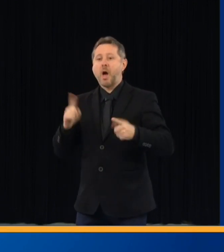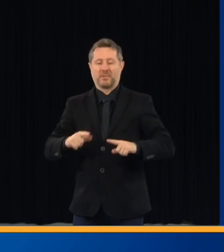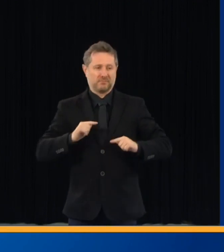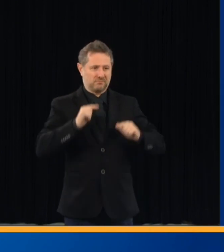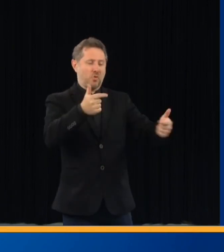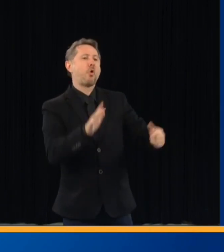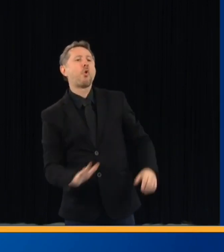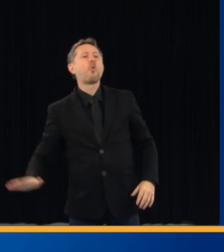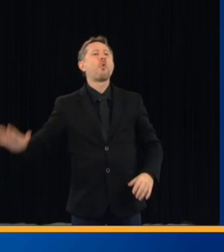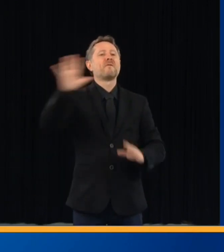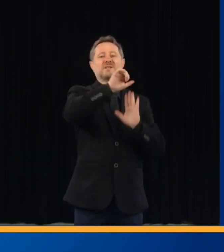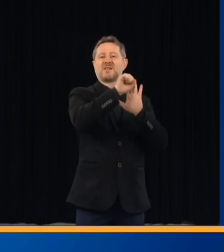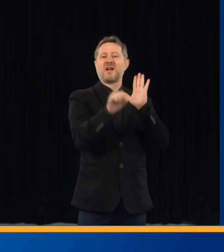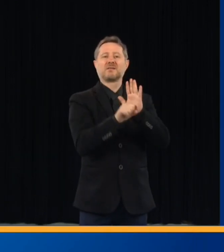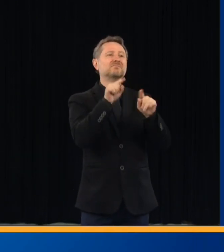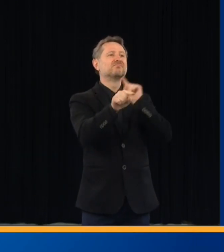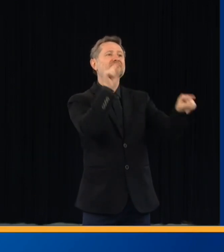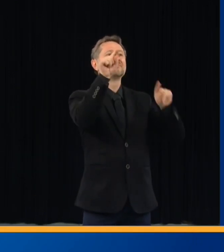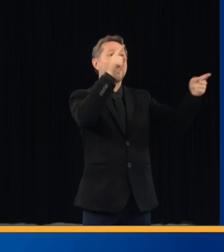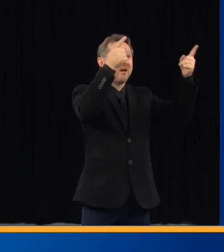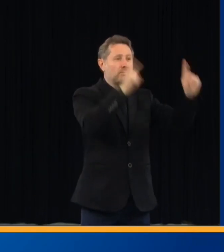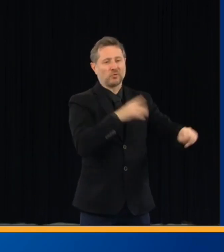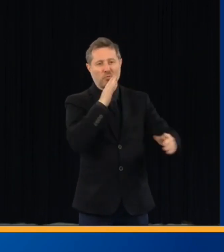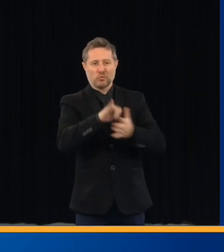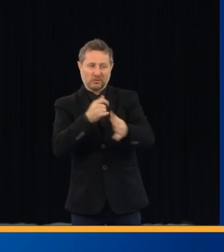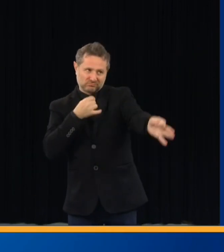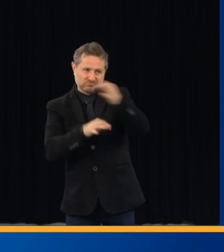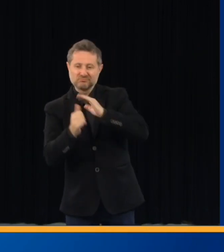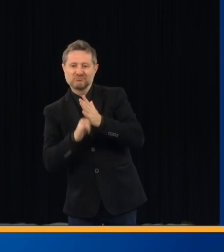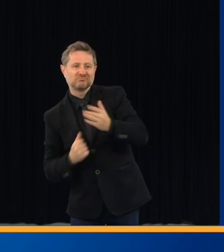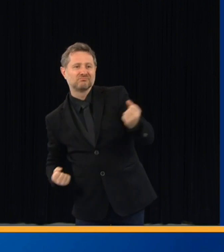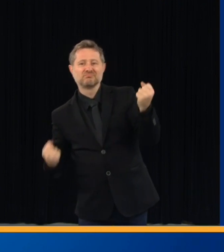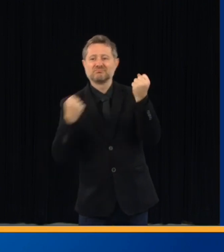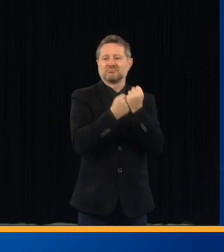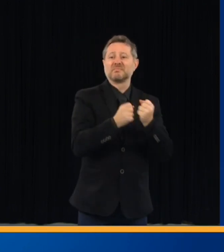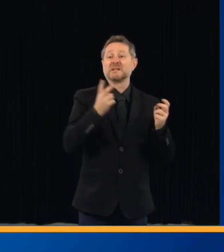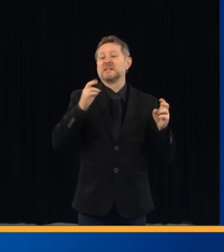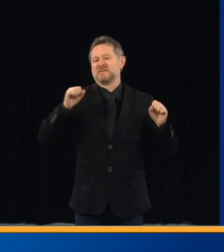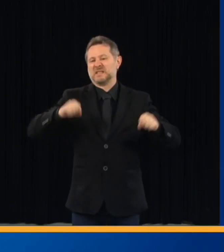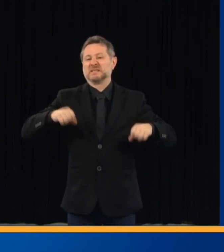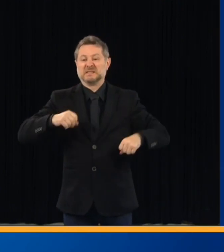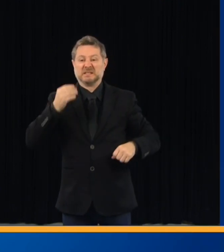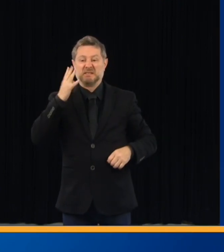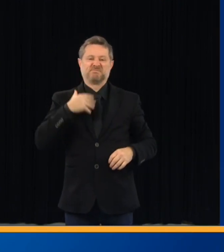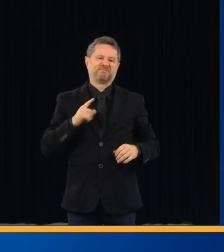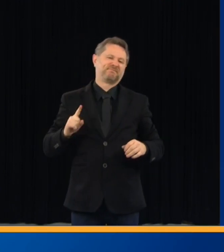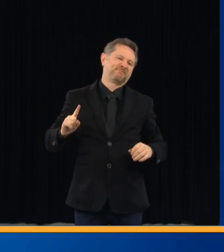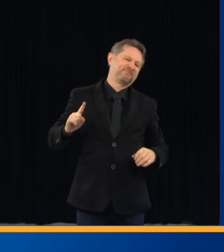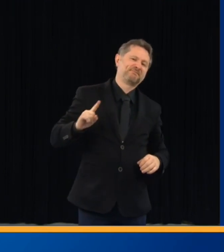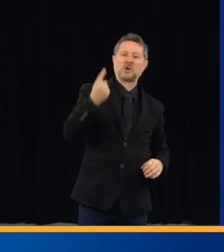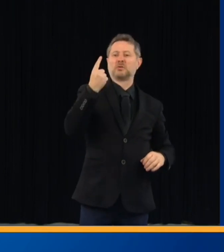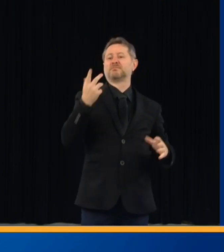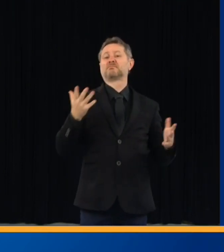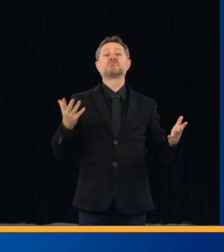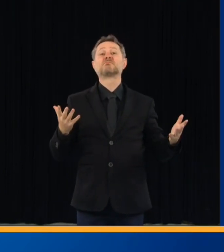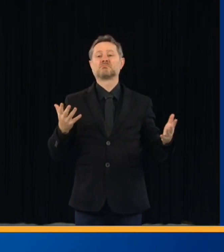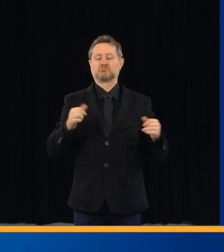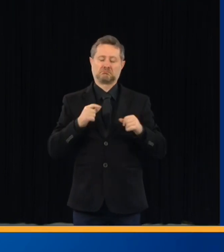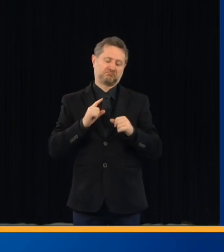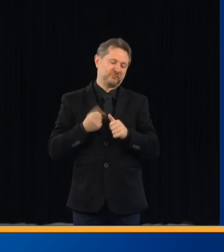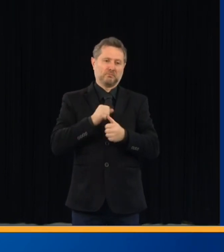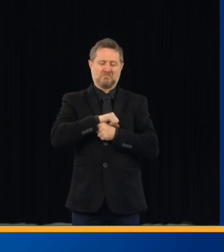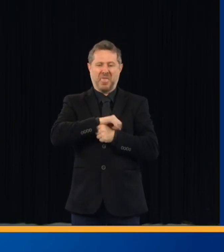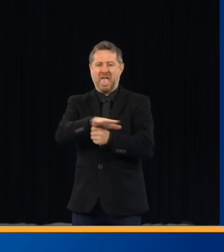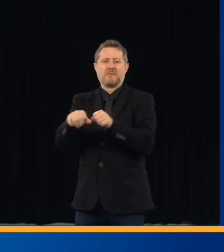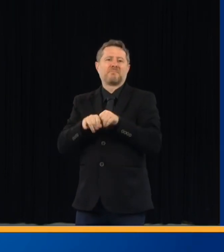country. We are, in some ways, the first major encounter. We're learning, we'll get